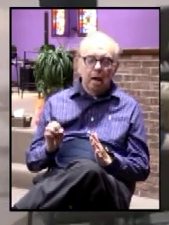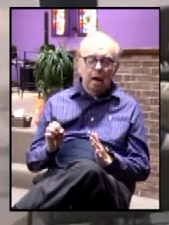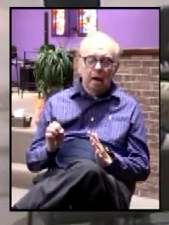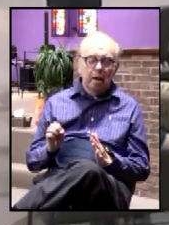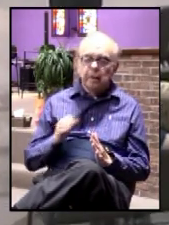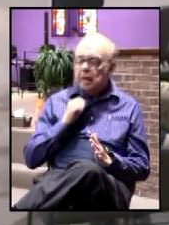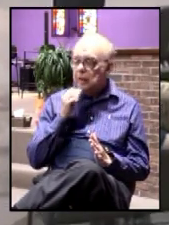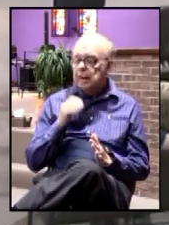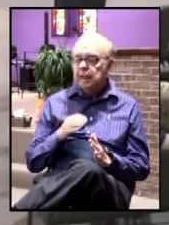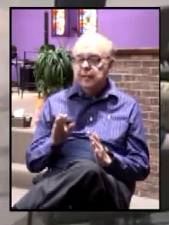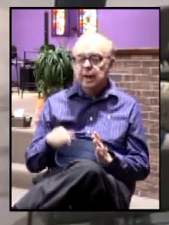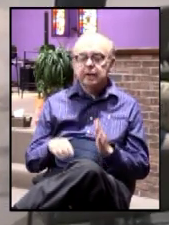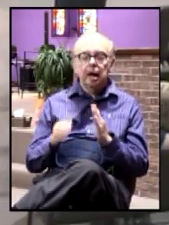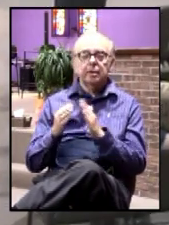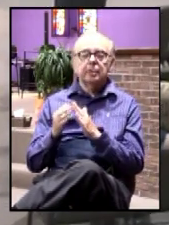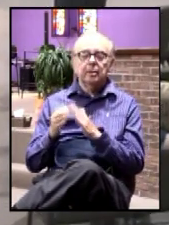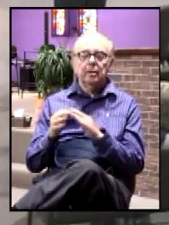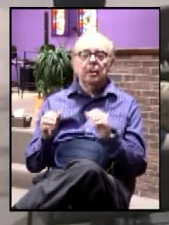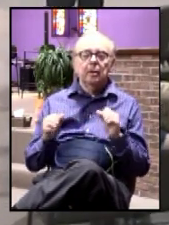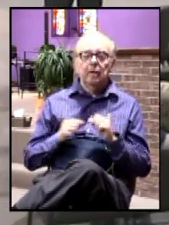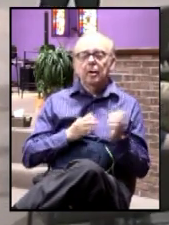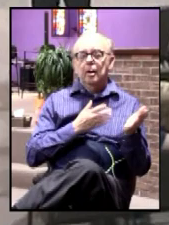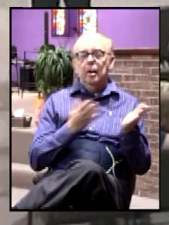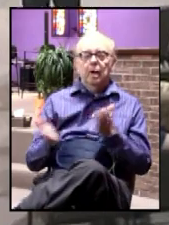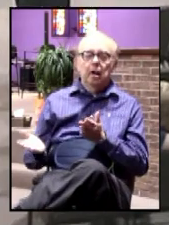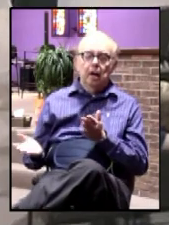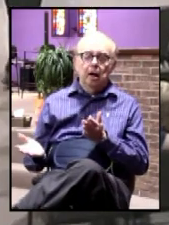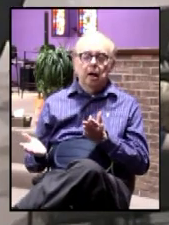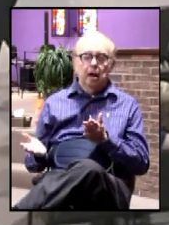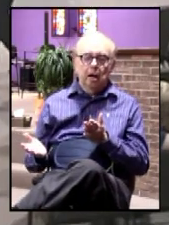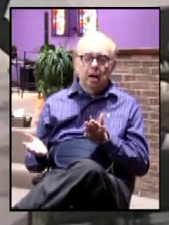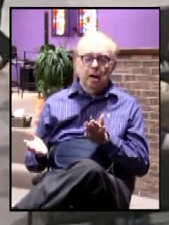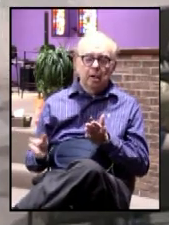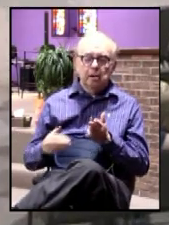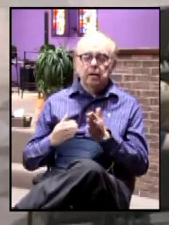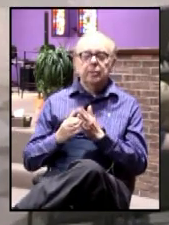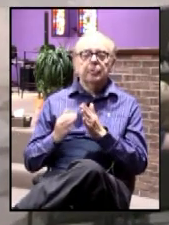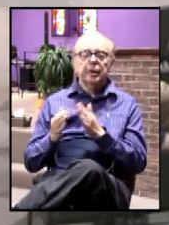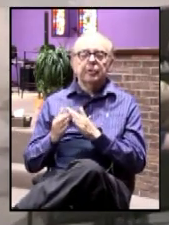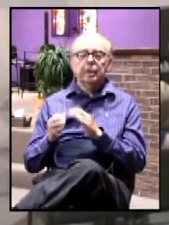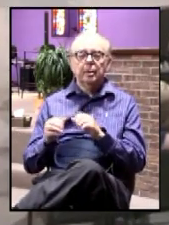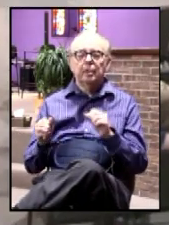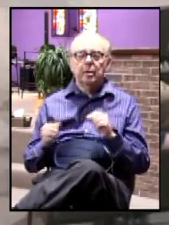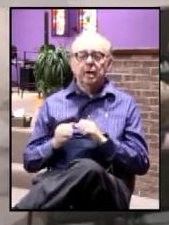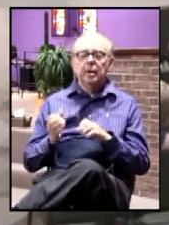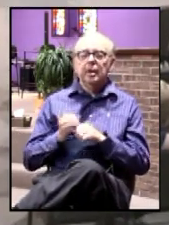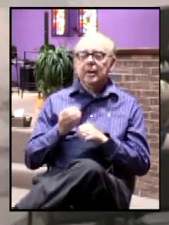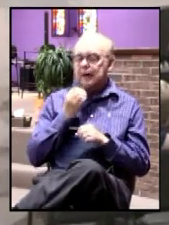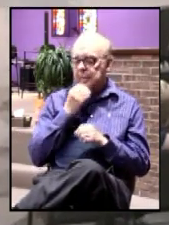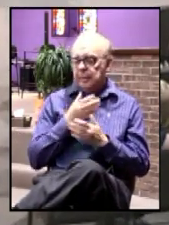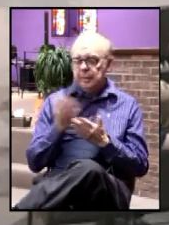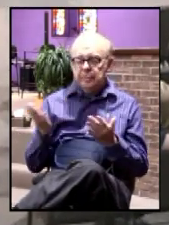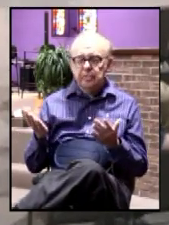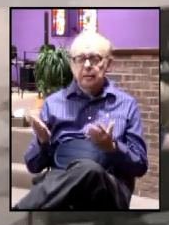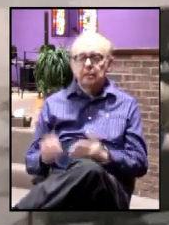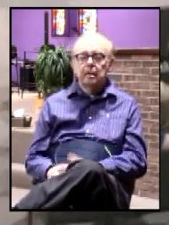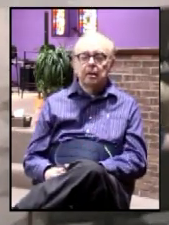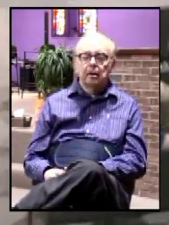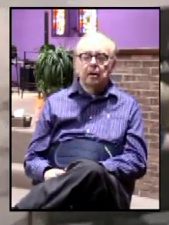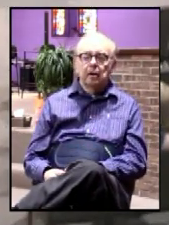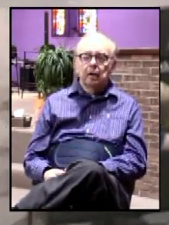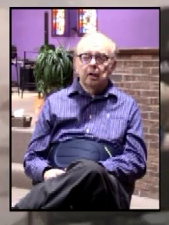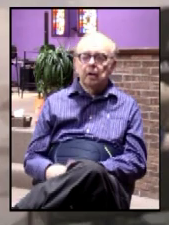have a downtown area. So I can bring them into a downtown area when they can get food and other things